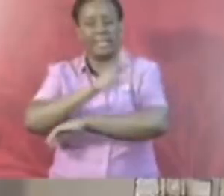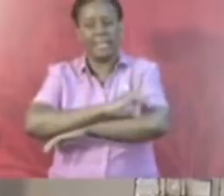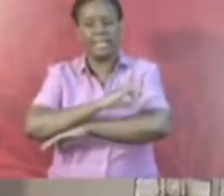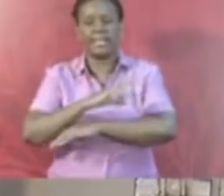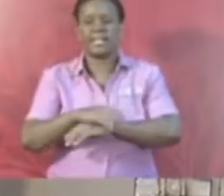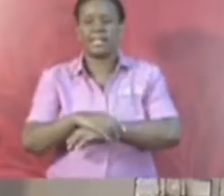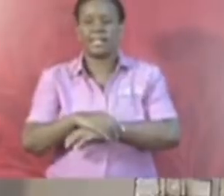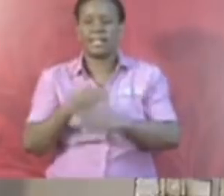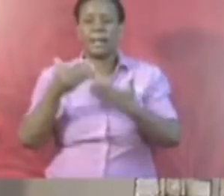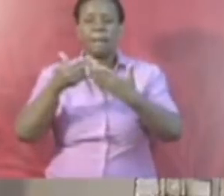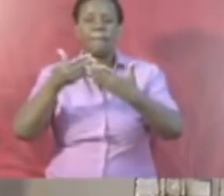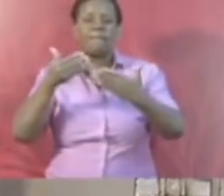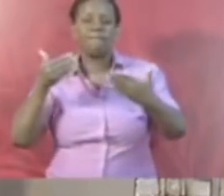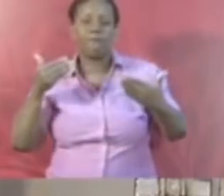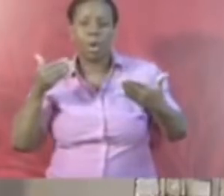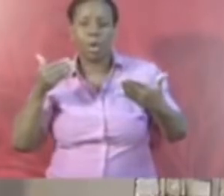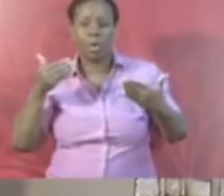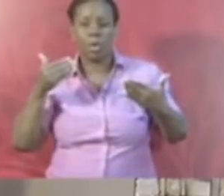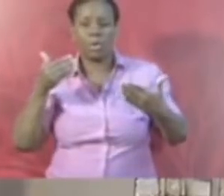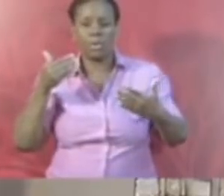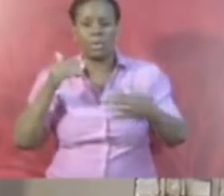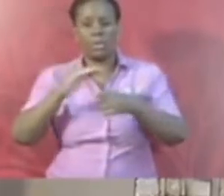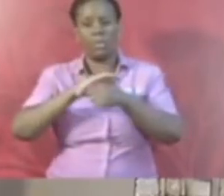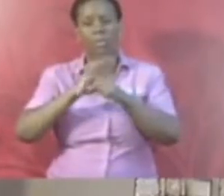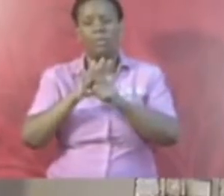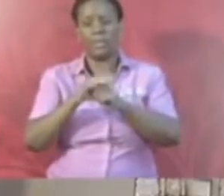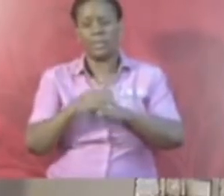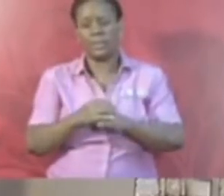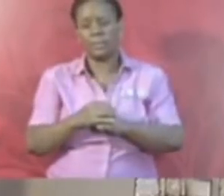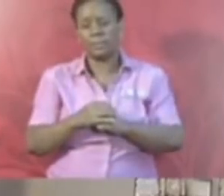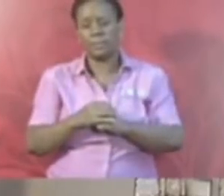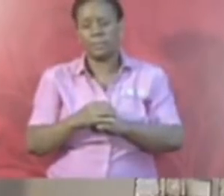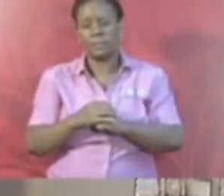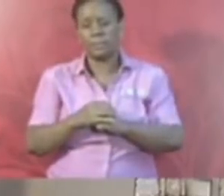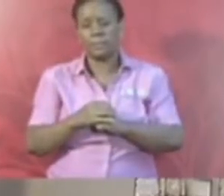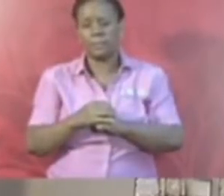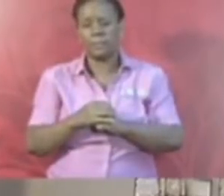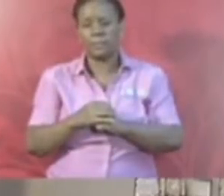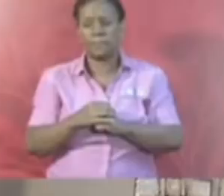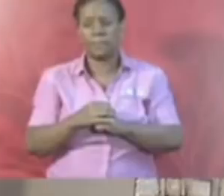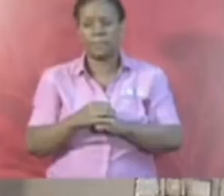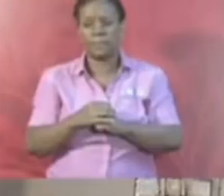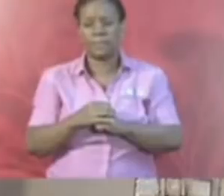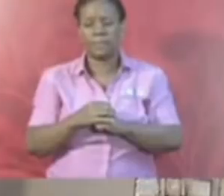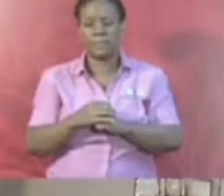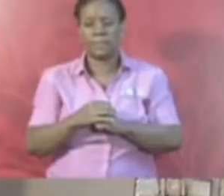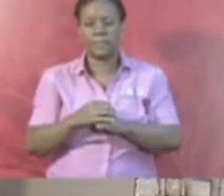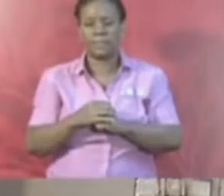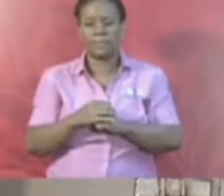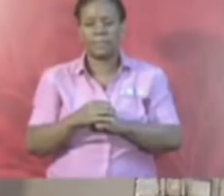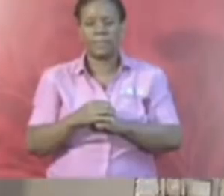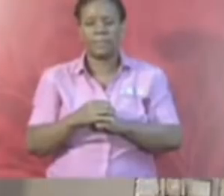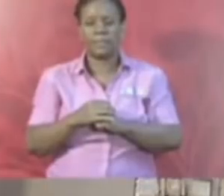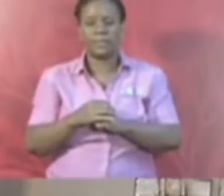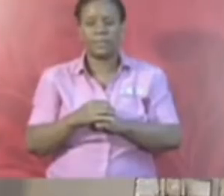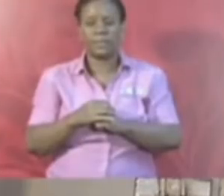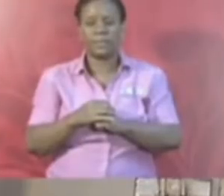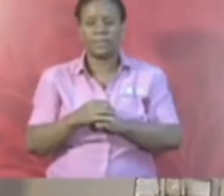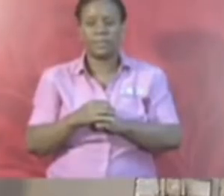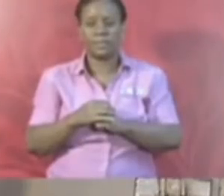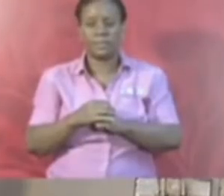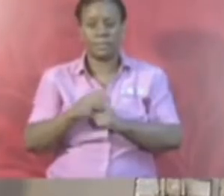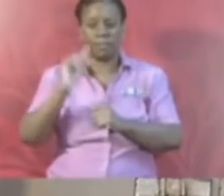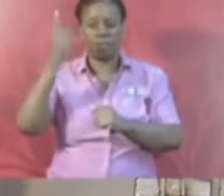home quarantine, you will be swabbed again. So once you've been swabbed the first time on entry, you're